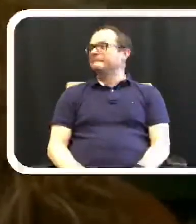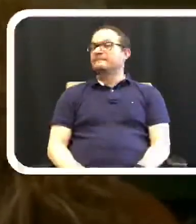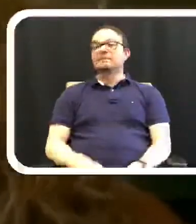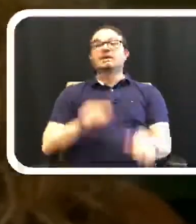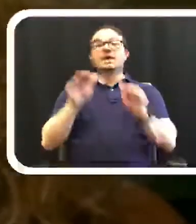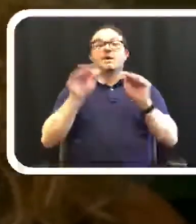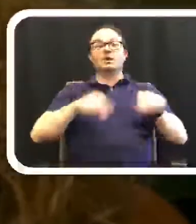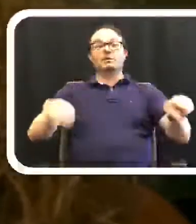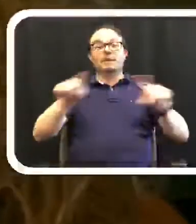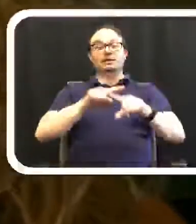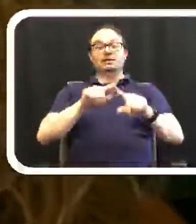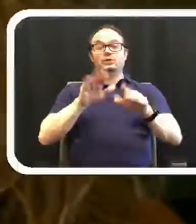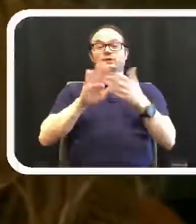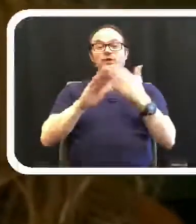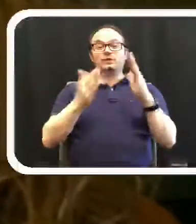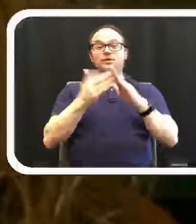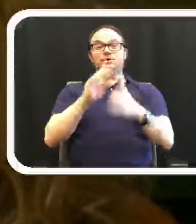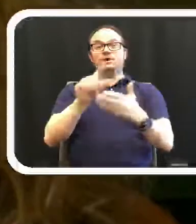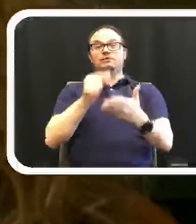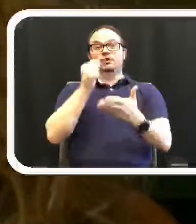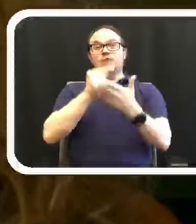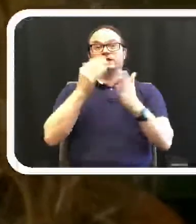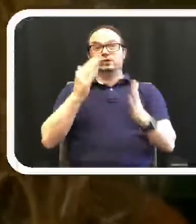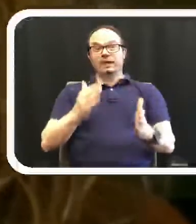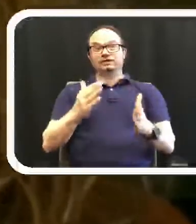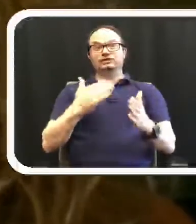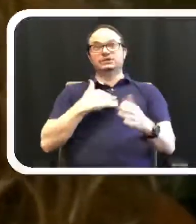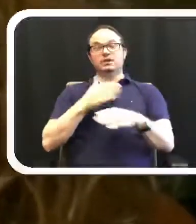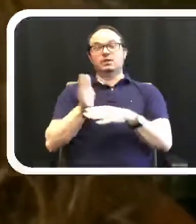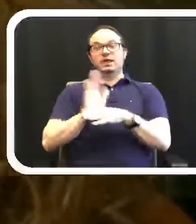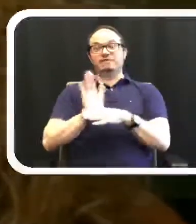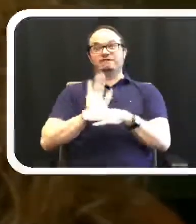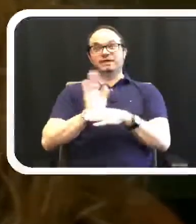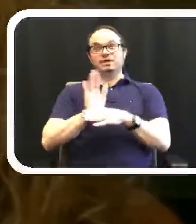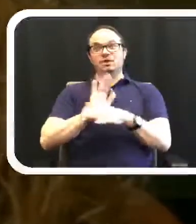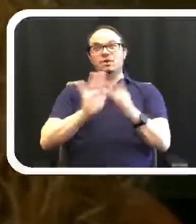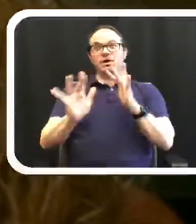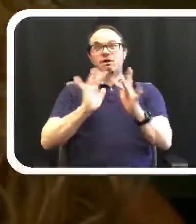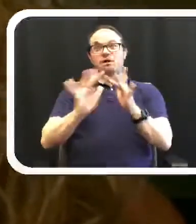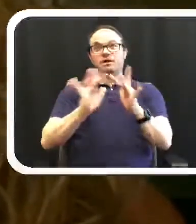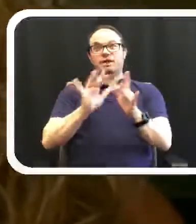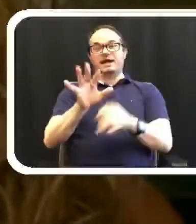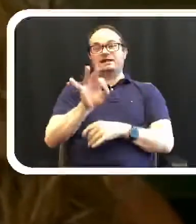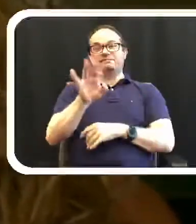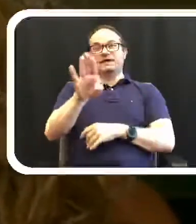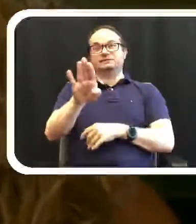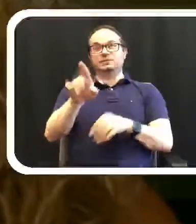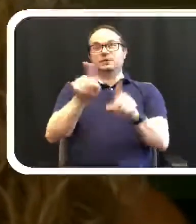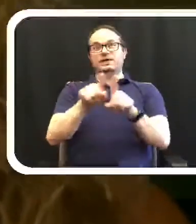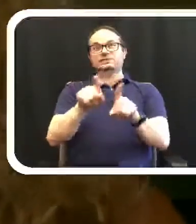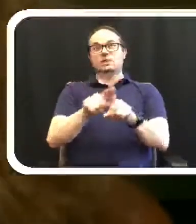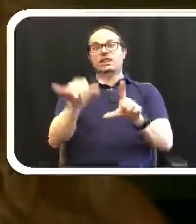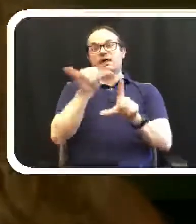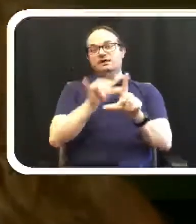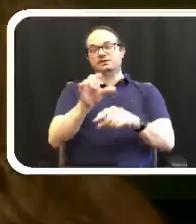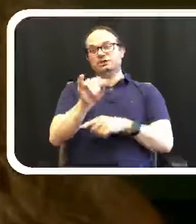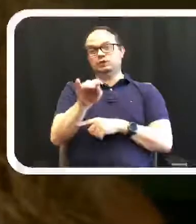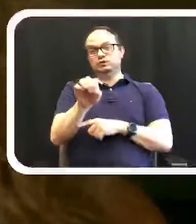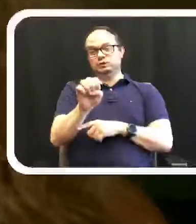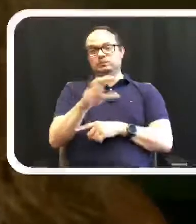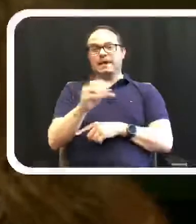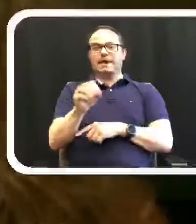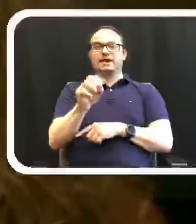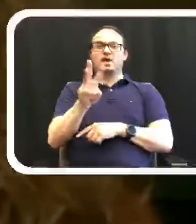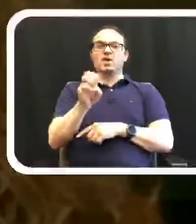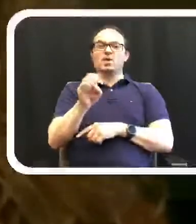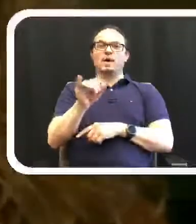I want to remind the community, too, that we have graduation, and we'll have a video online on our Facebook as well as YouTube and on our